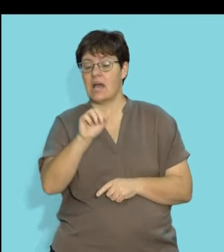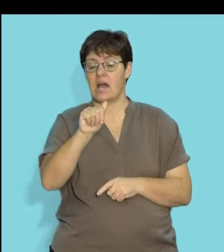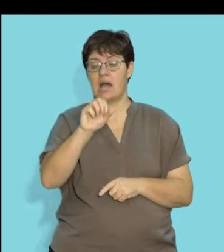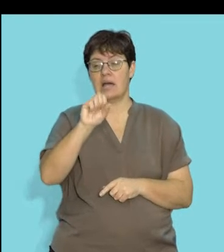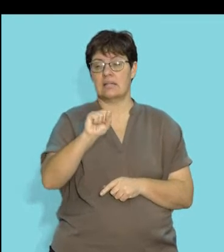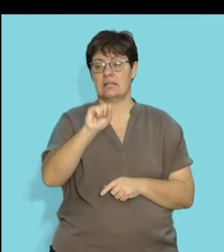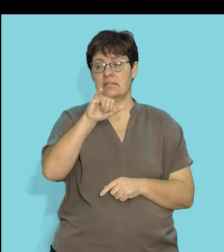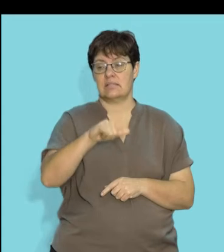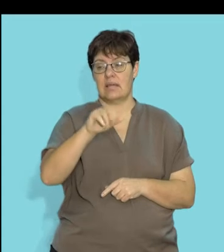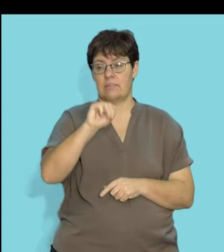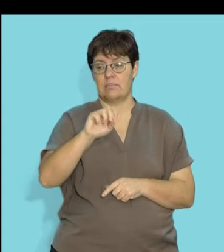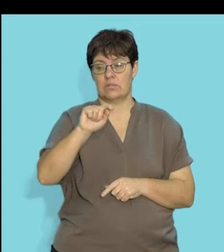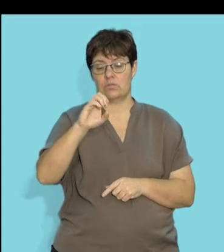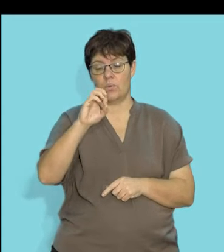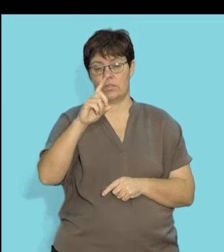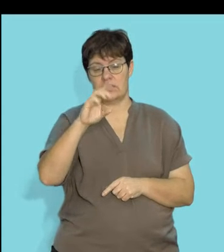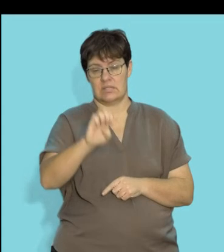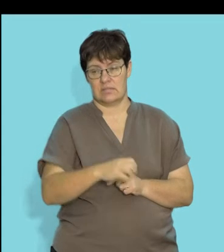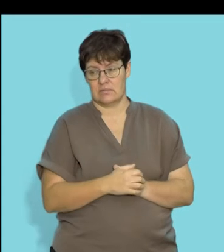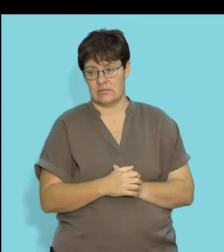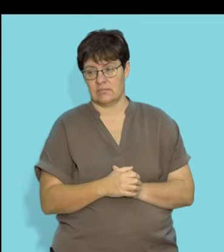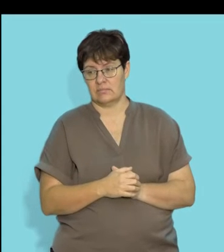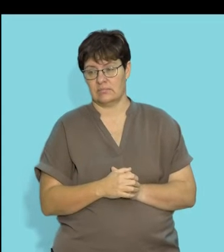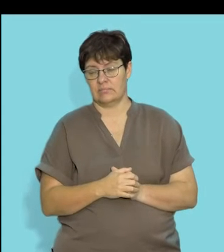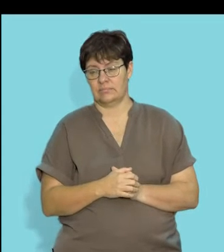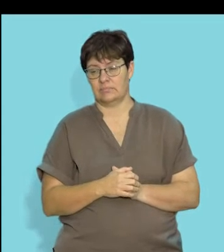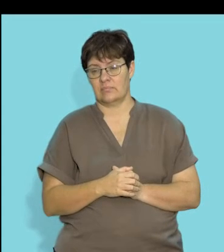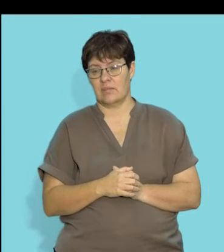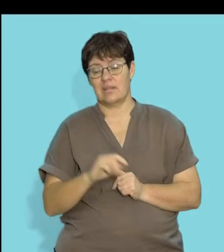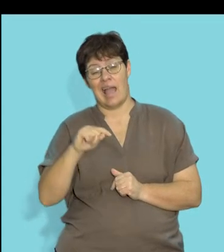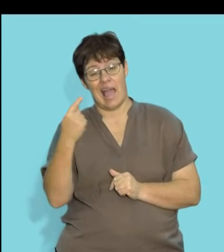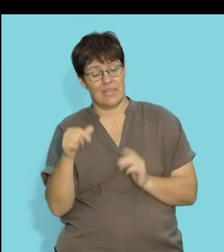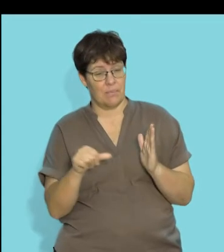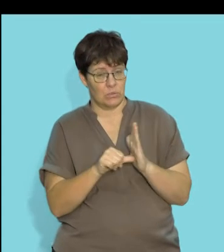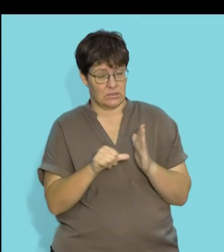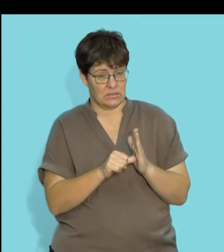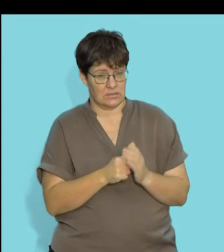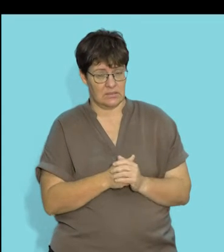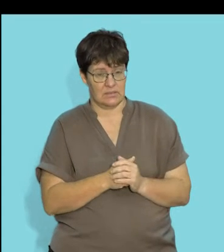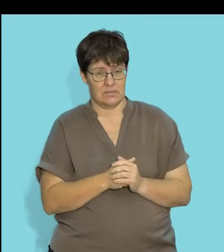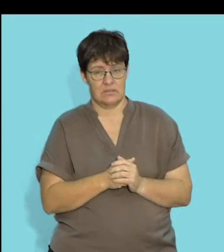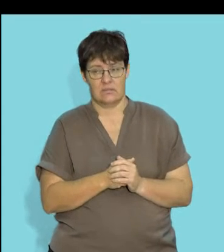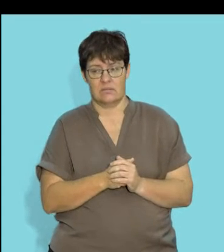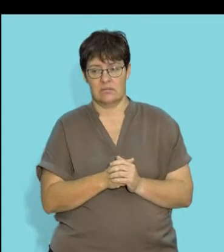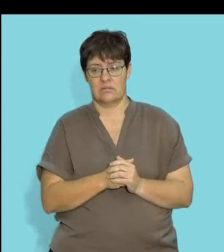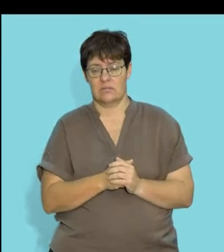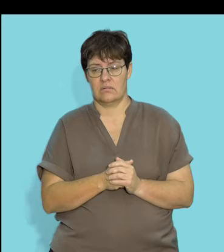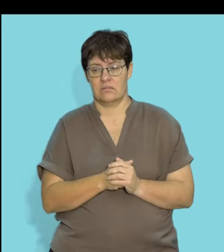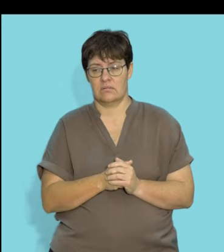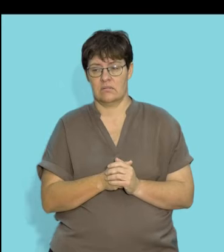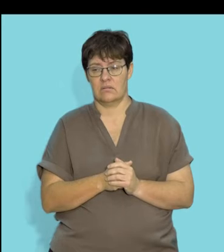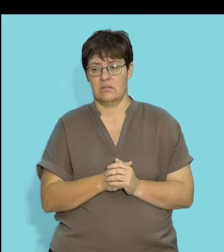the asymptote, right? Asymptote. And then the other important thing is that there